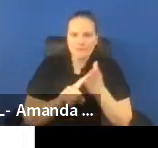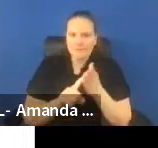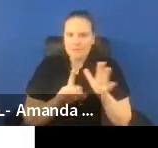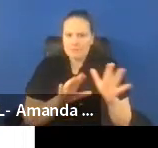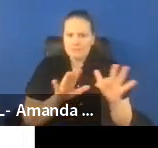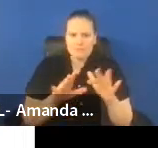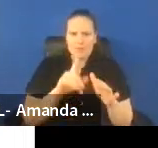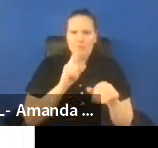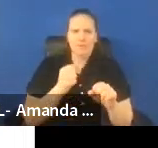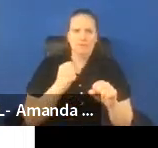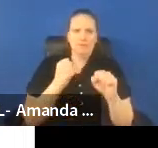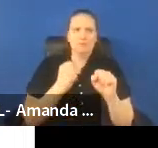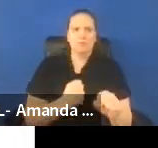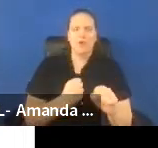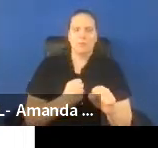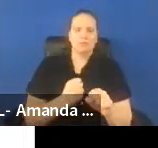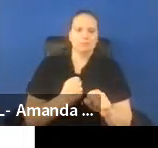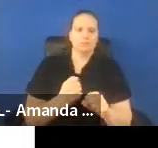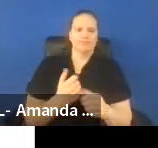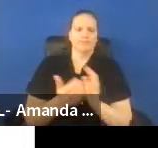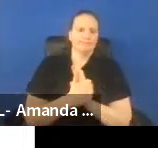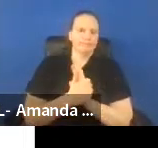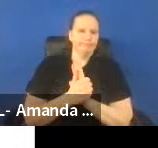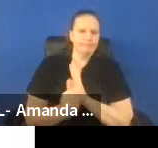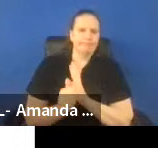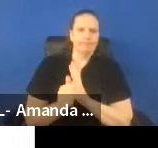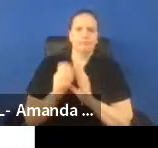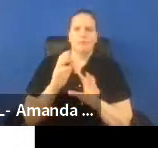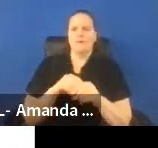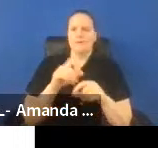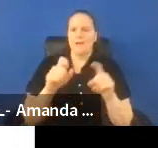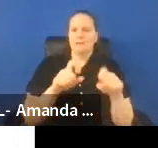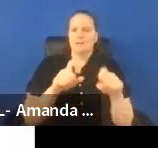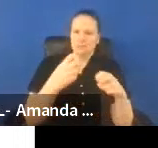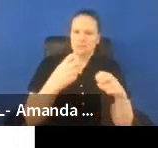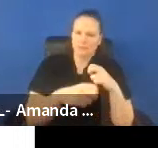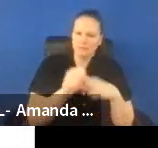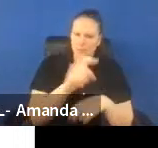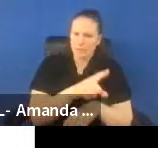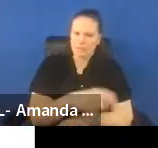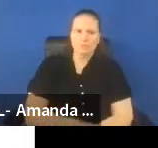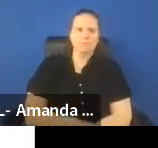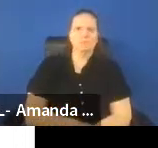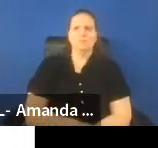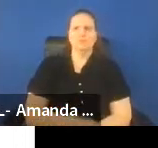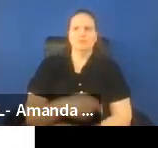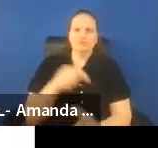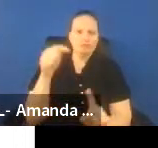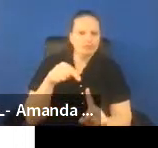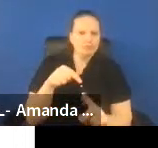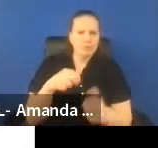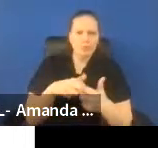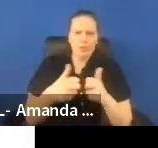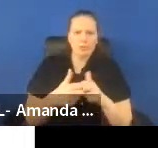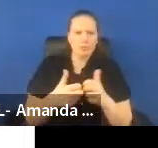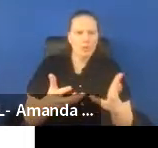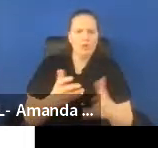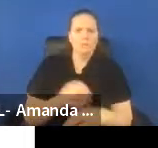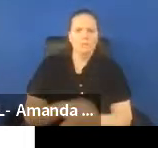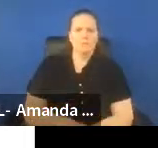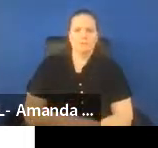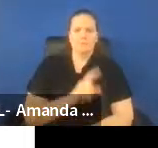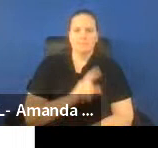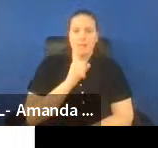really strong, robust skill set in asking the tough questions, getting to the root of the problem, and getting to the